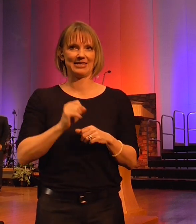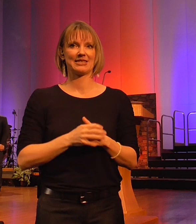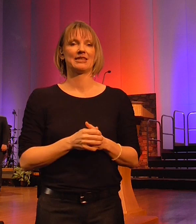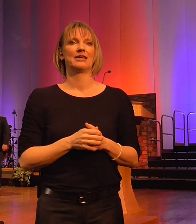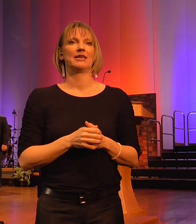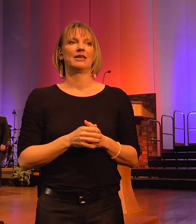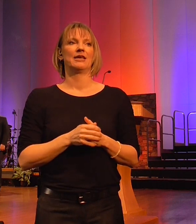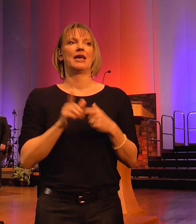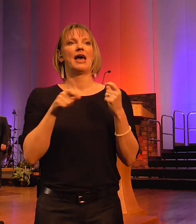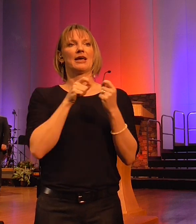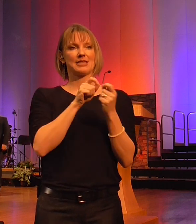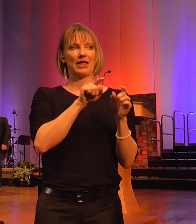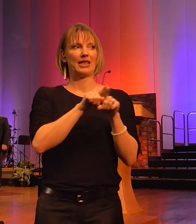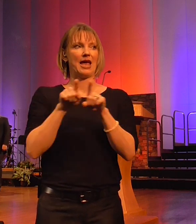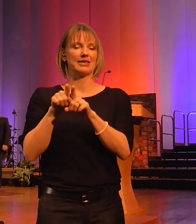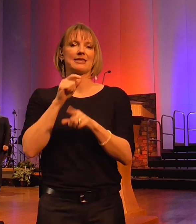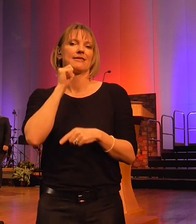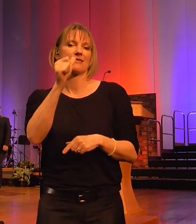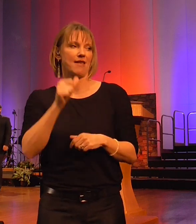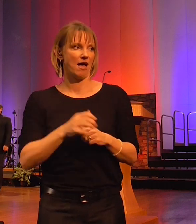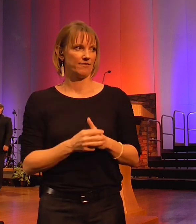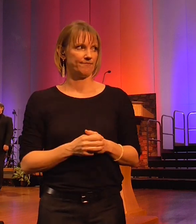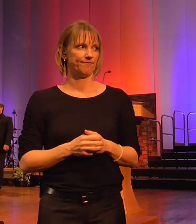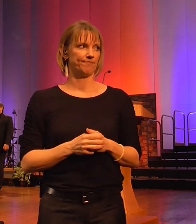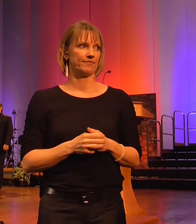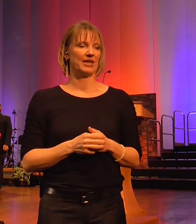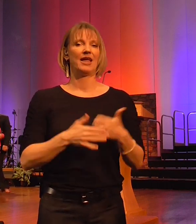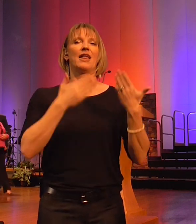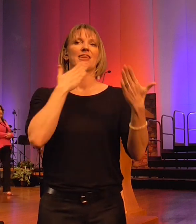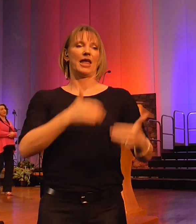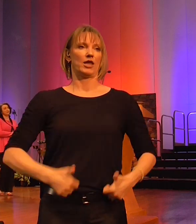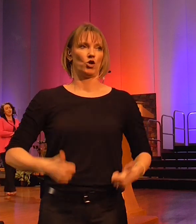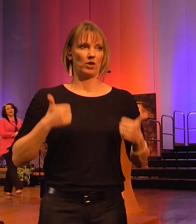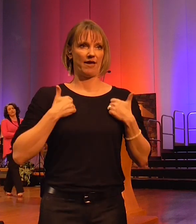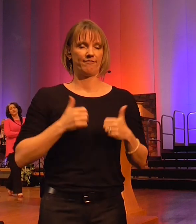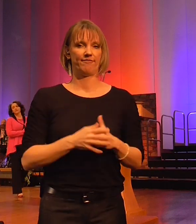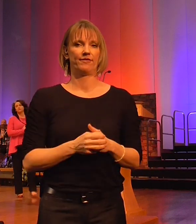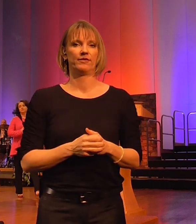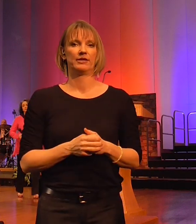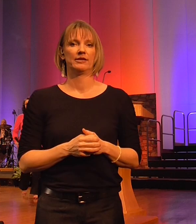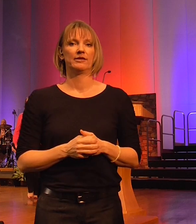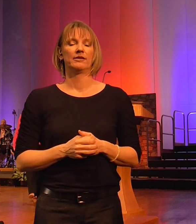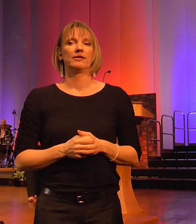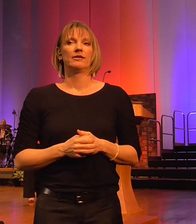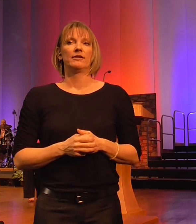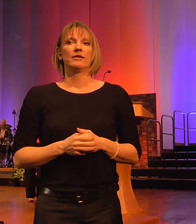and just the way that it is not. Thank you, life.